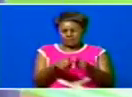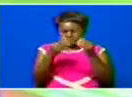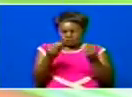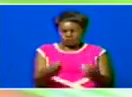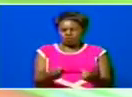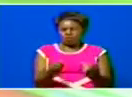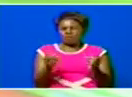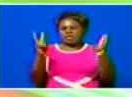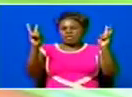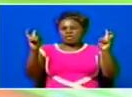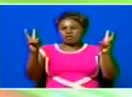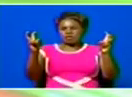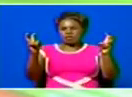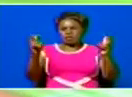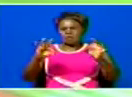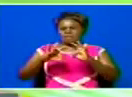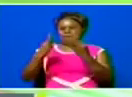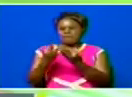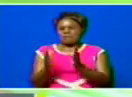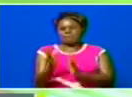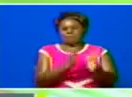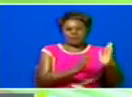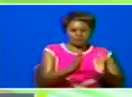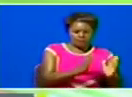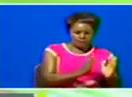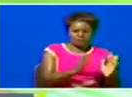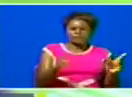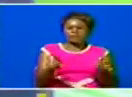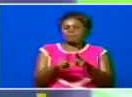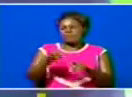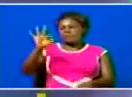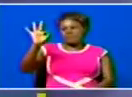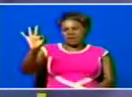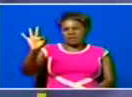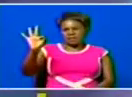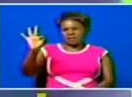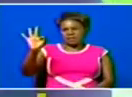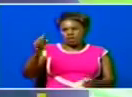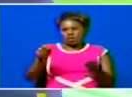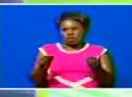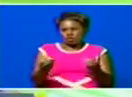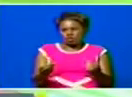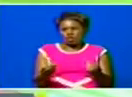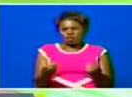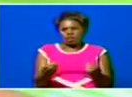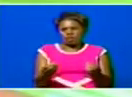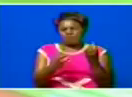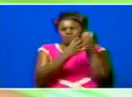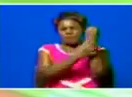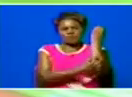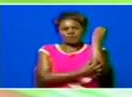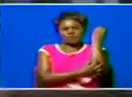be able to deal with family planning. And thirdly, it will be able to deal with